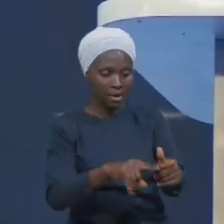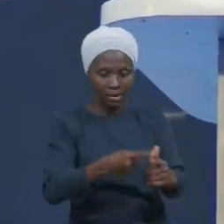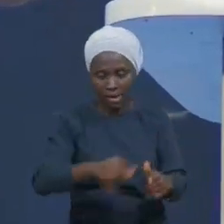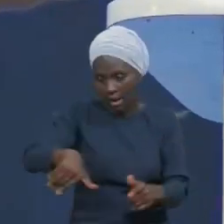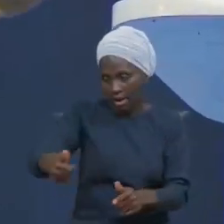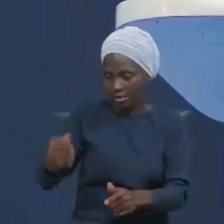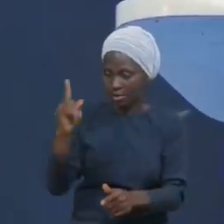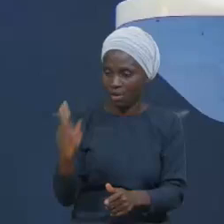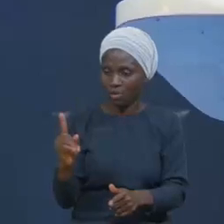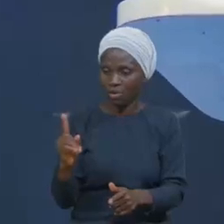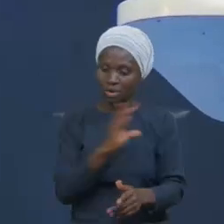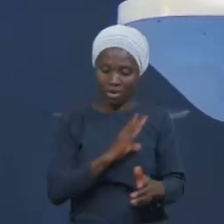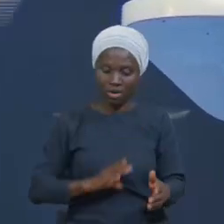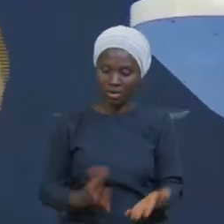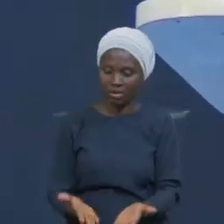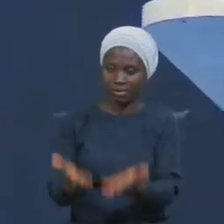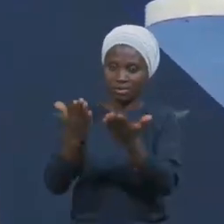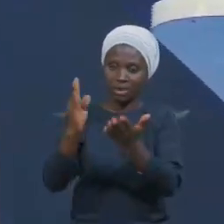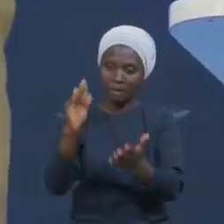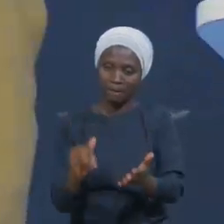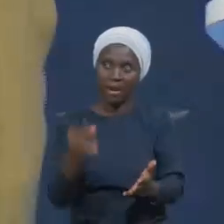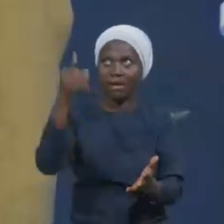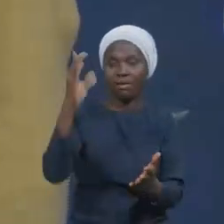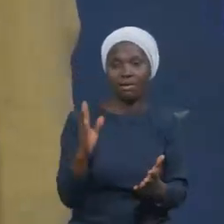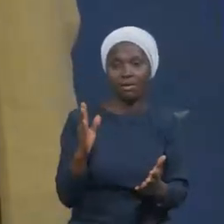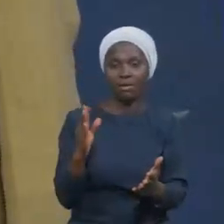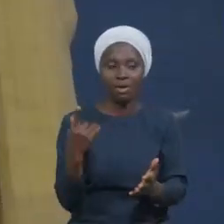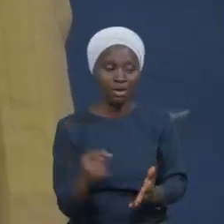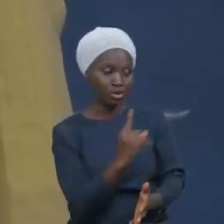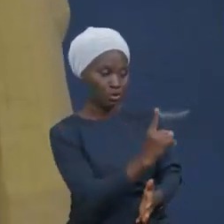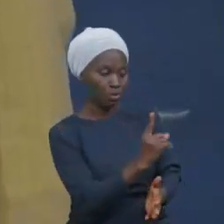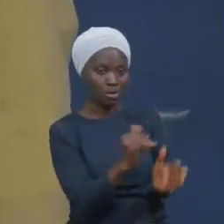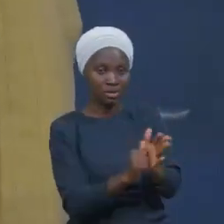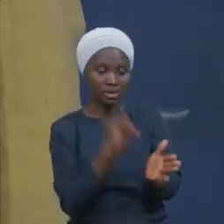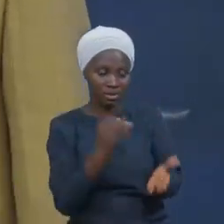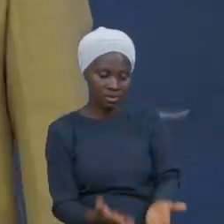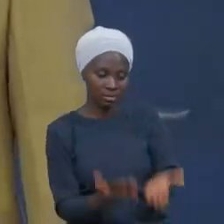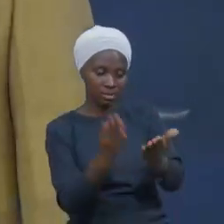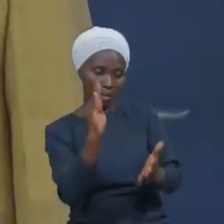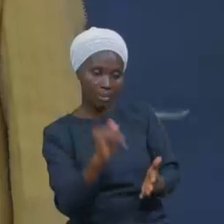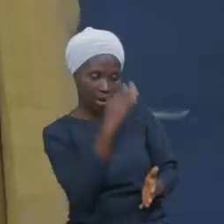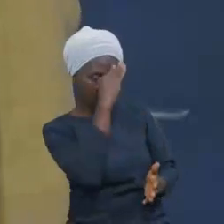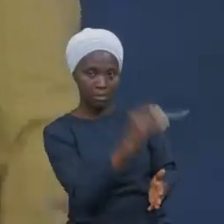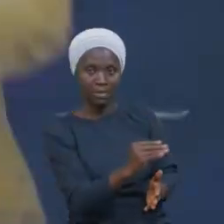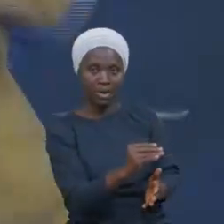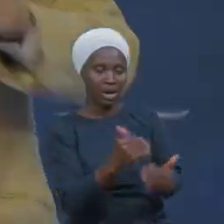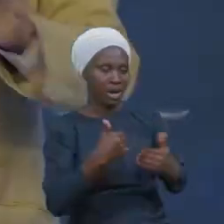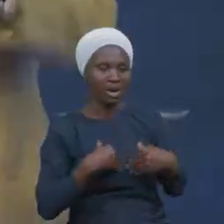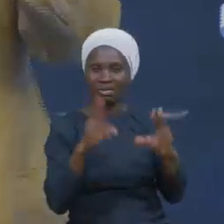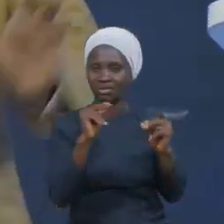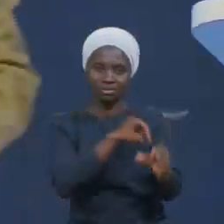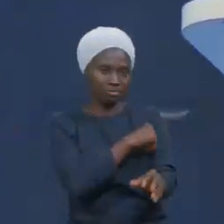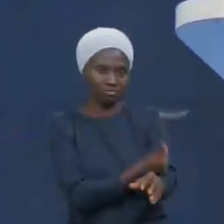cries, exalted by God. The one exalted by man holds no authority.